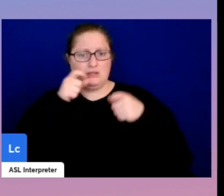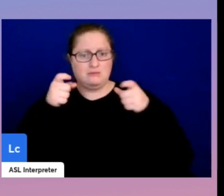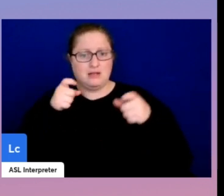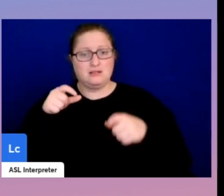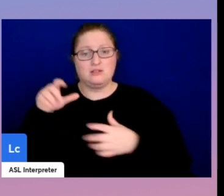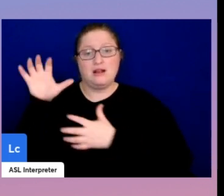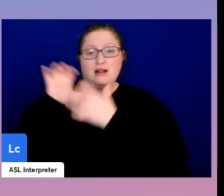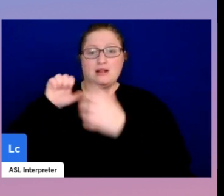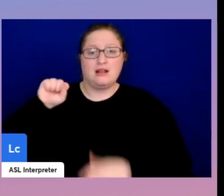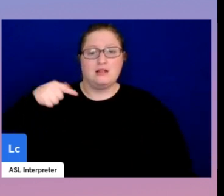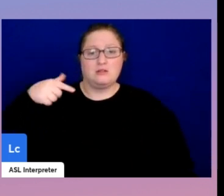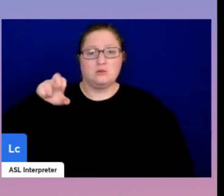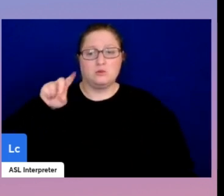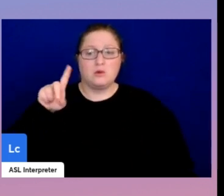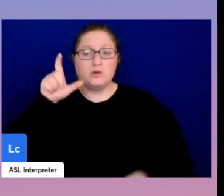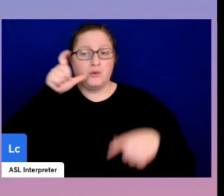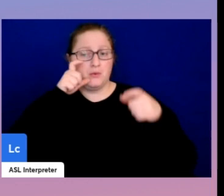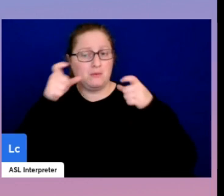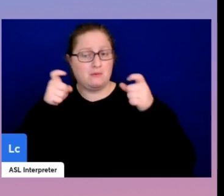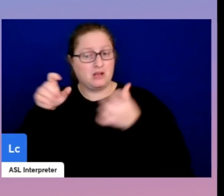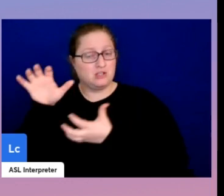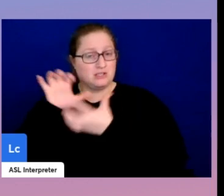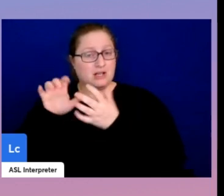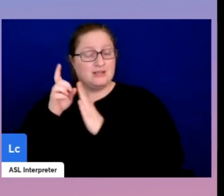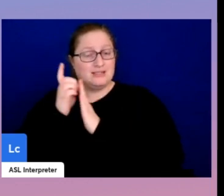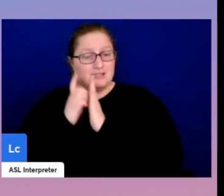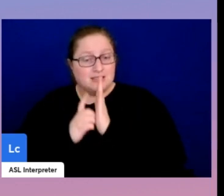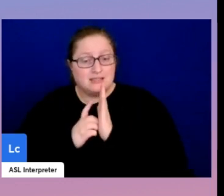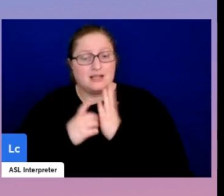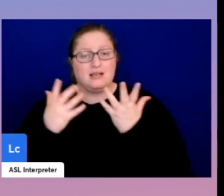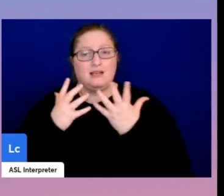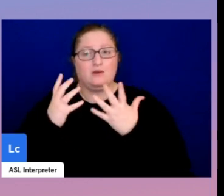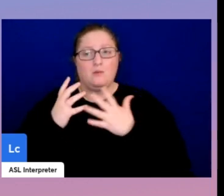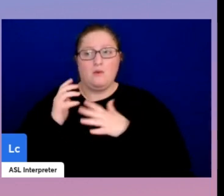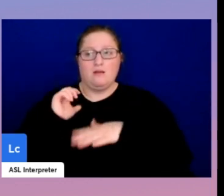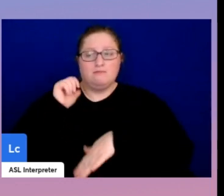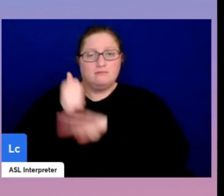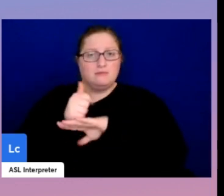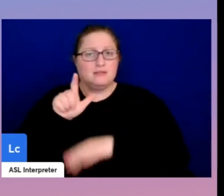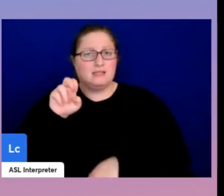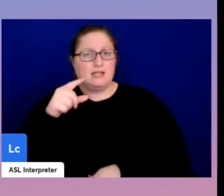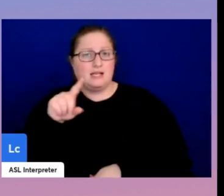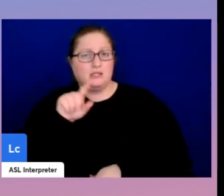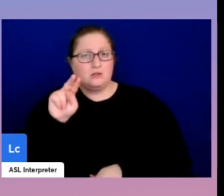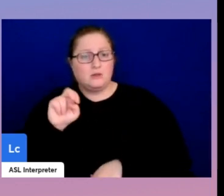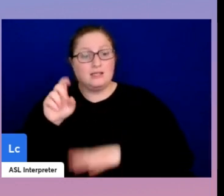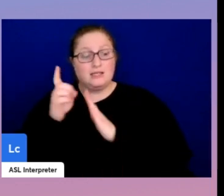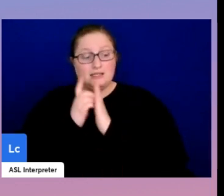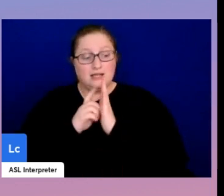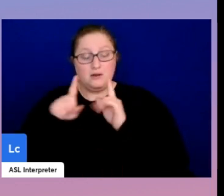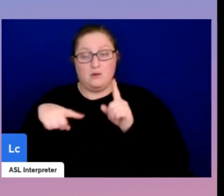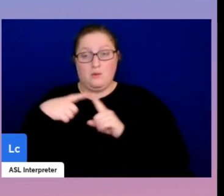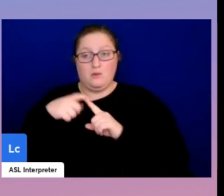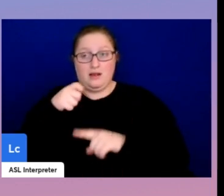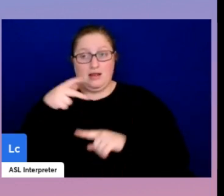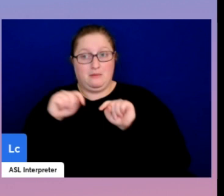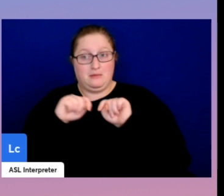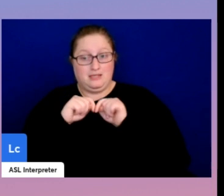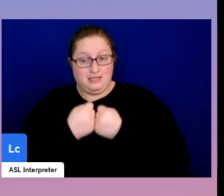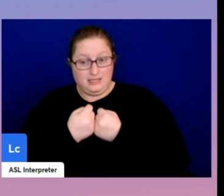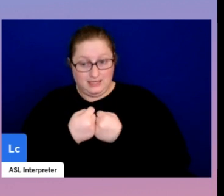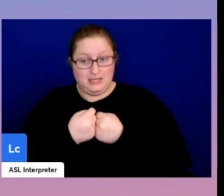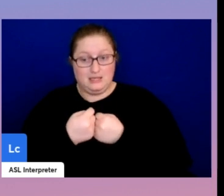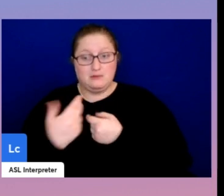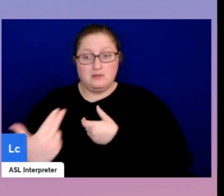teams who are managing the cloud, designing the landing zone, they design it in such a way that when application teams onboard,